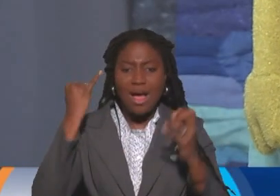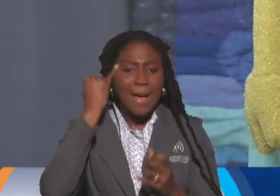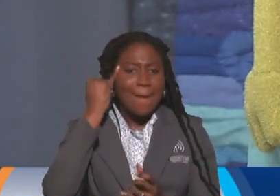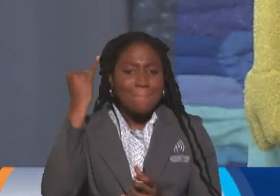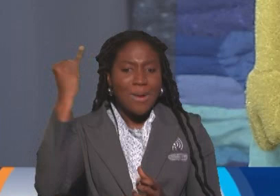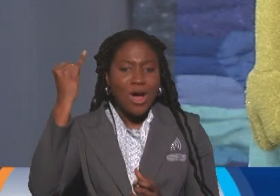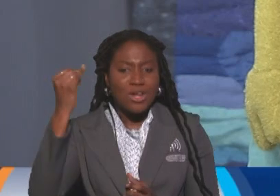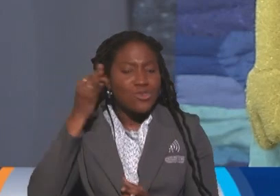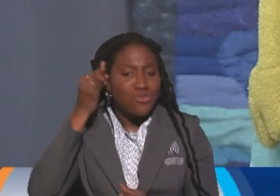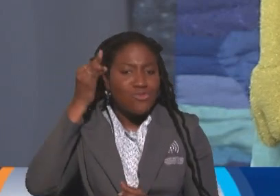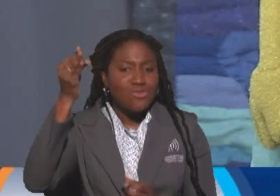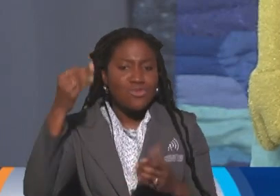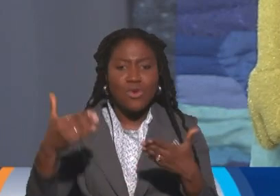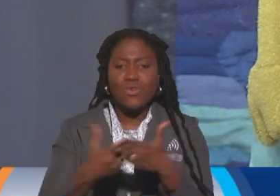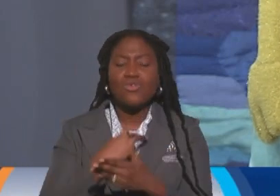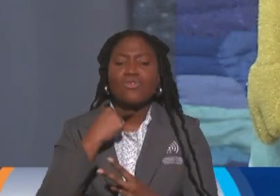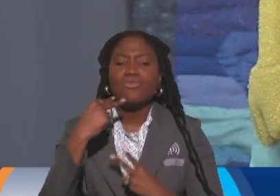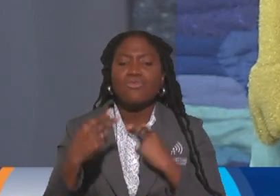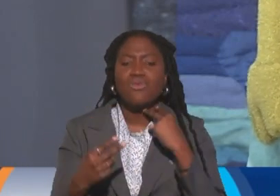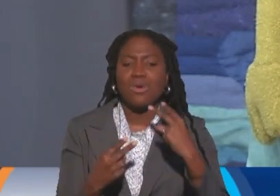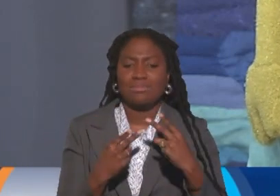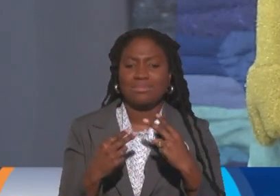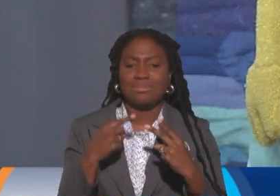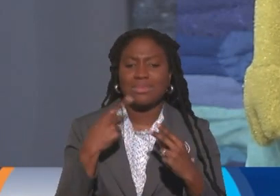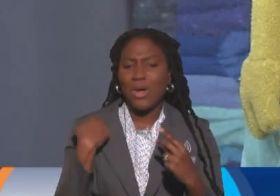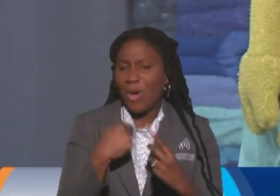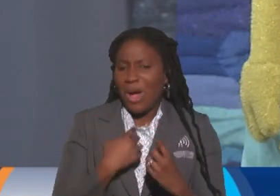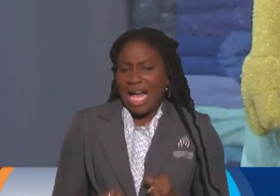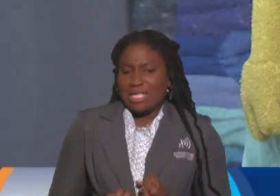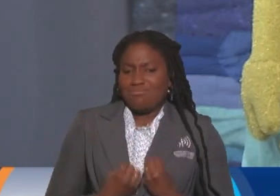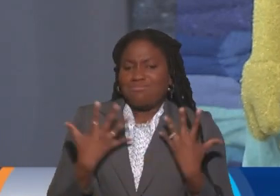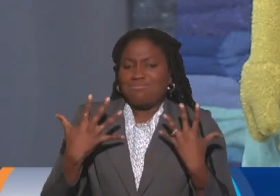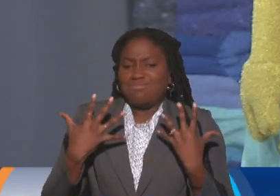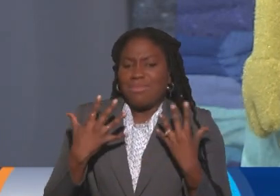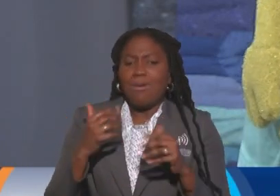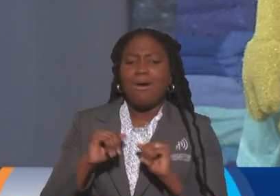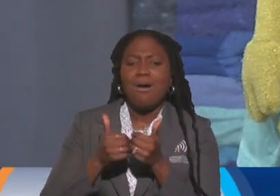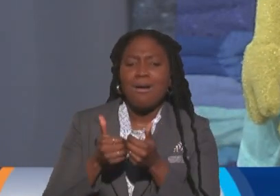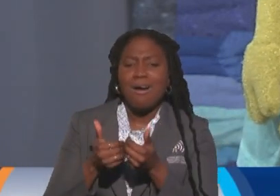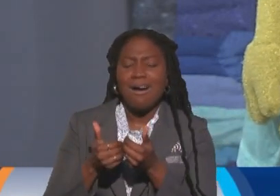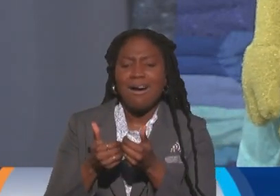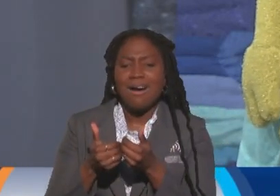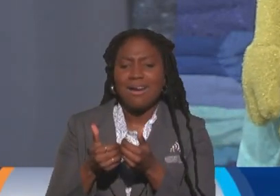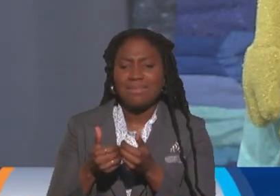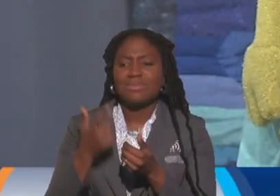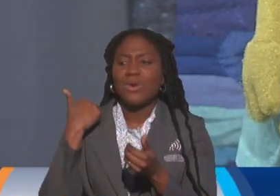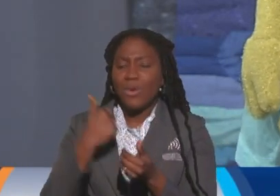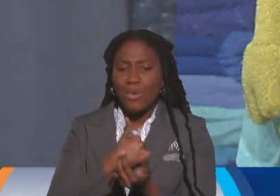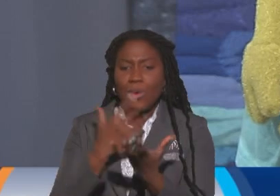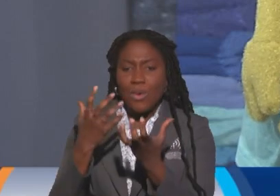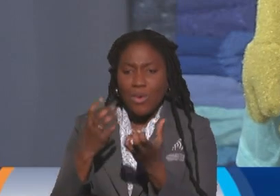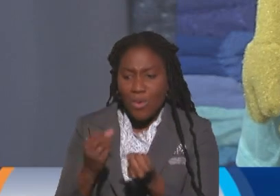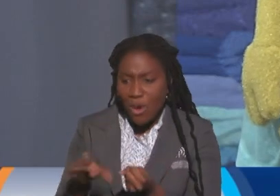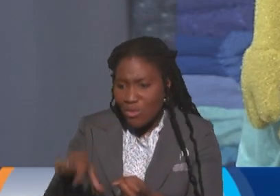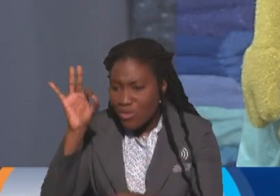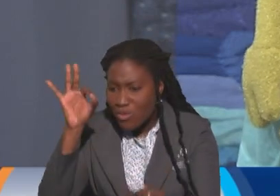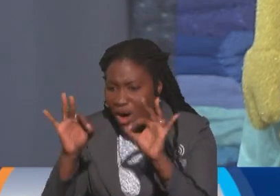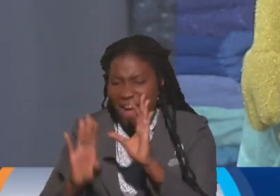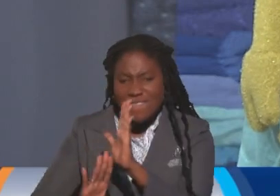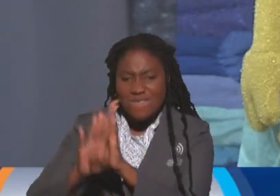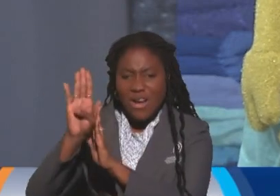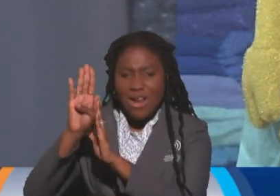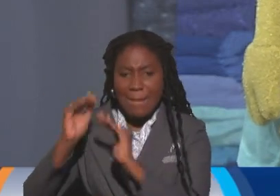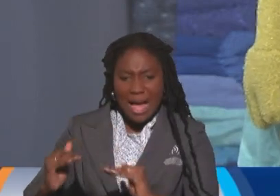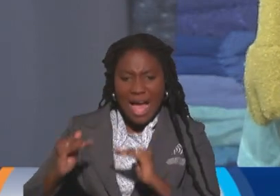New Voices, but the principle that guides the principles that guide the children's program is to discover, develop, elevate